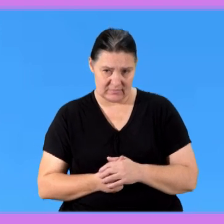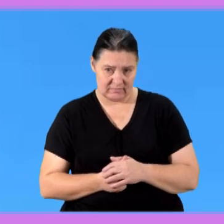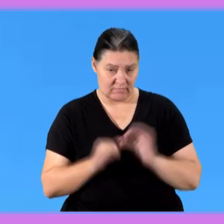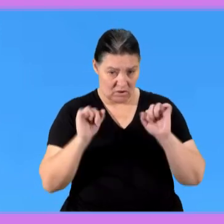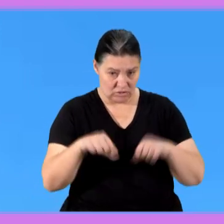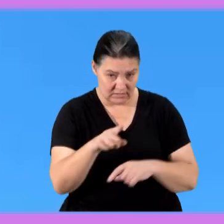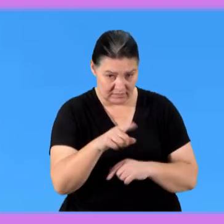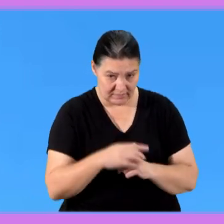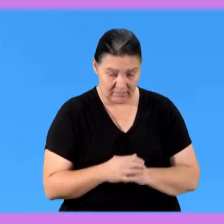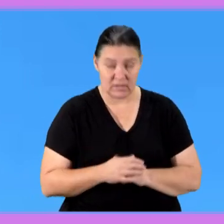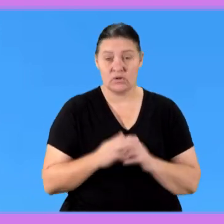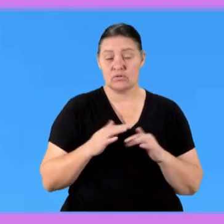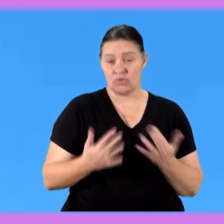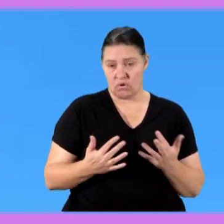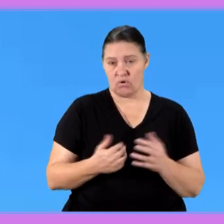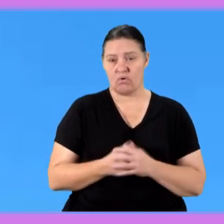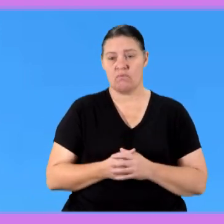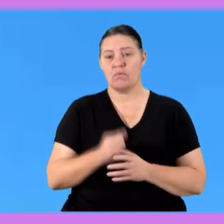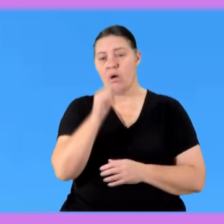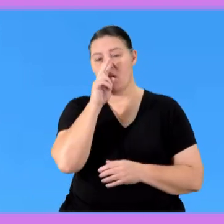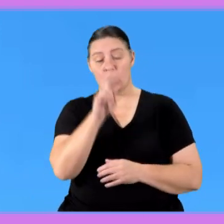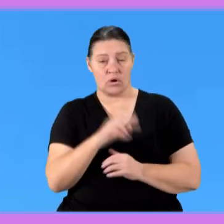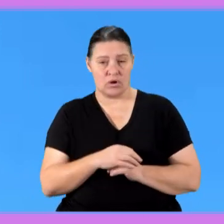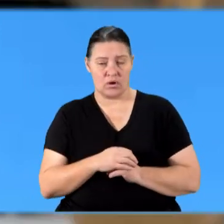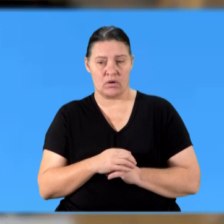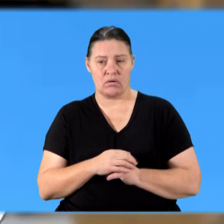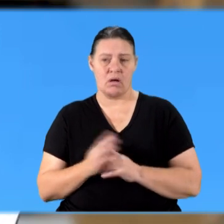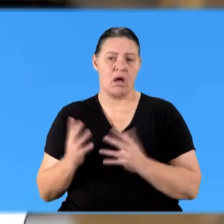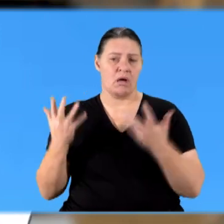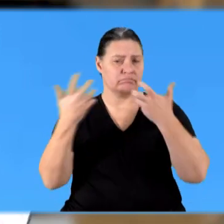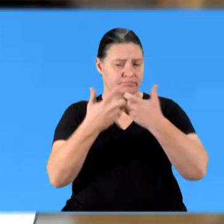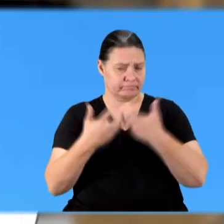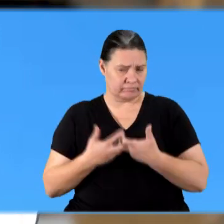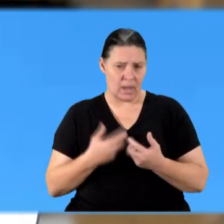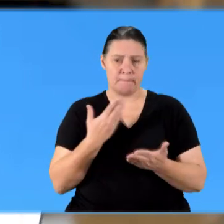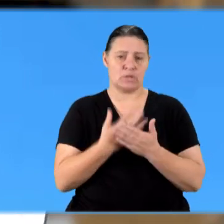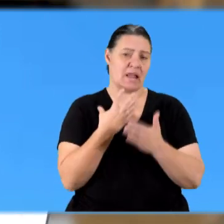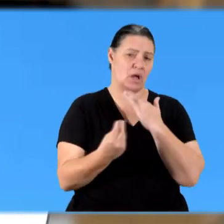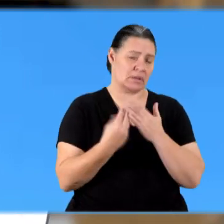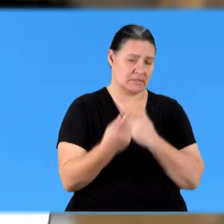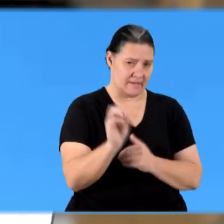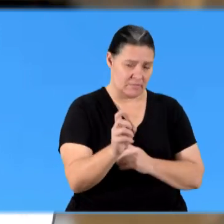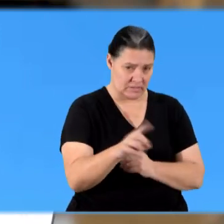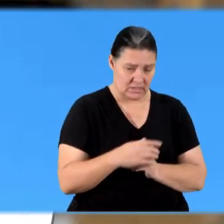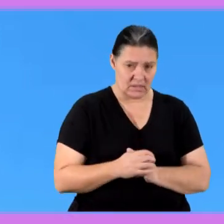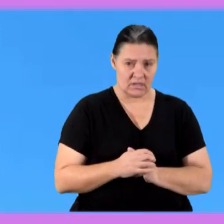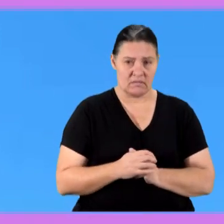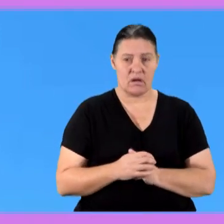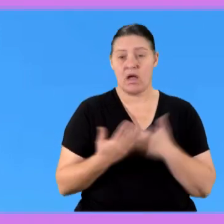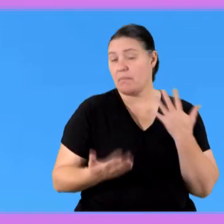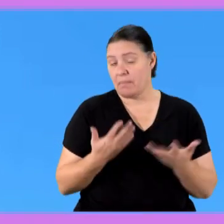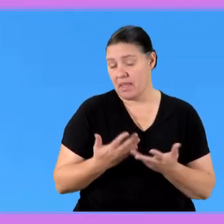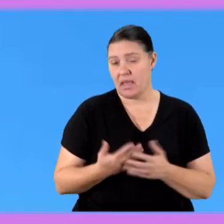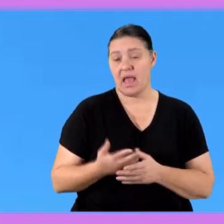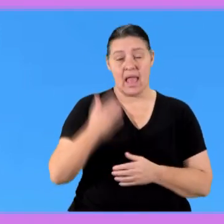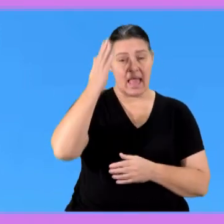6. Agree? So now, therefore, let's look at our combinations, right? Our possible outcomes, right? So therefore, I can